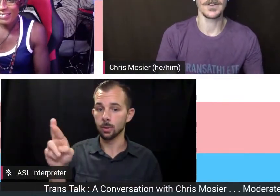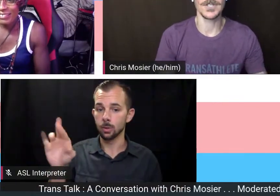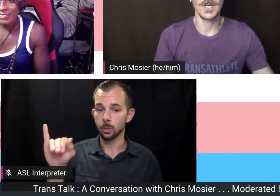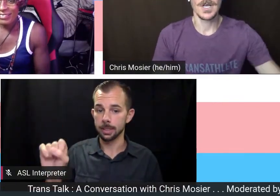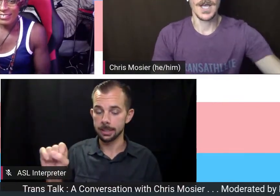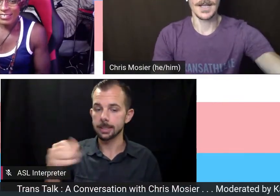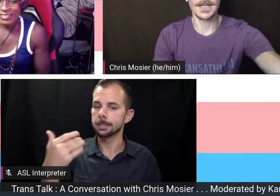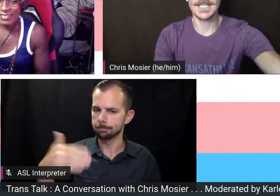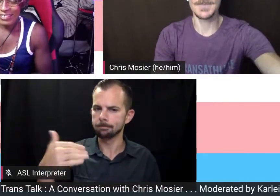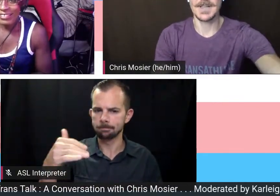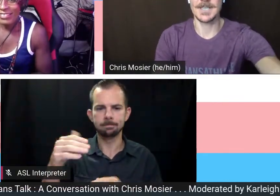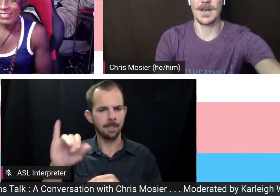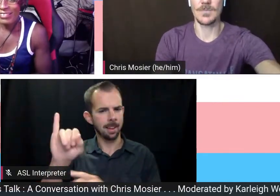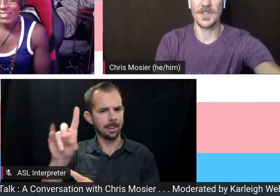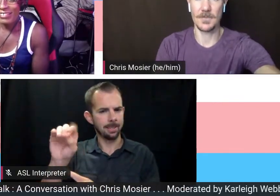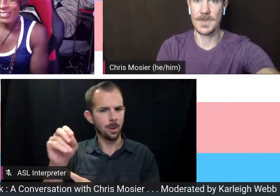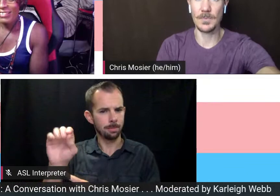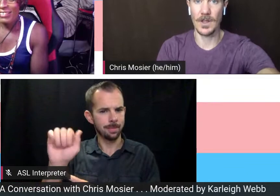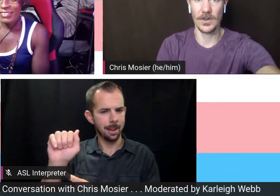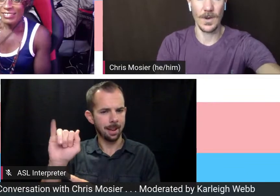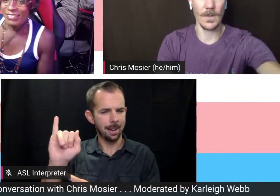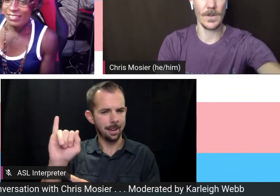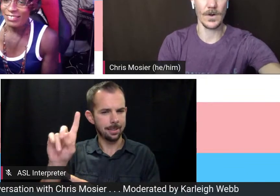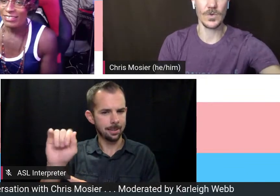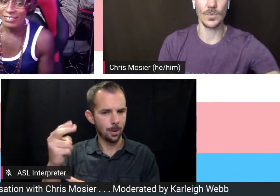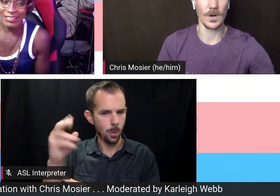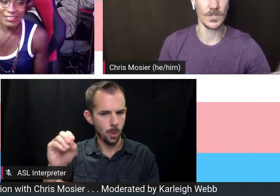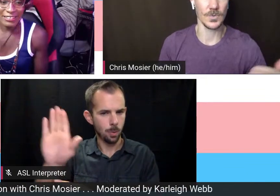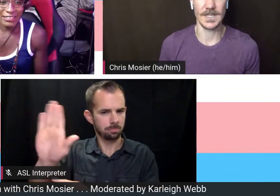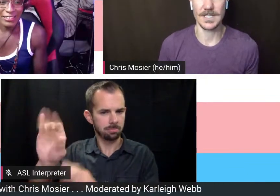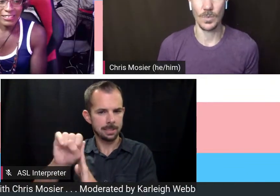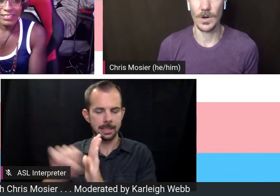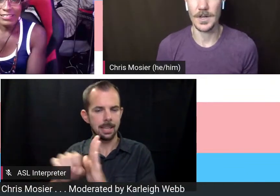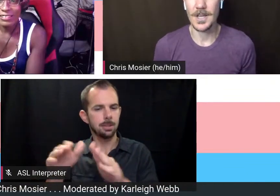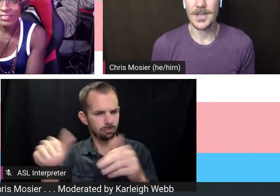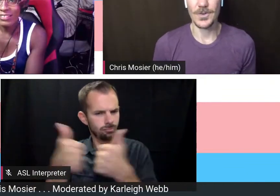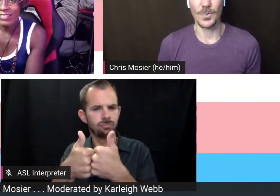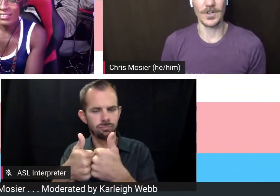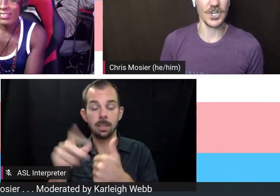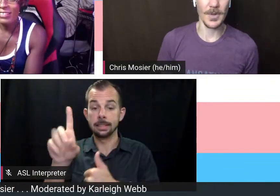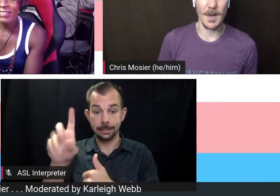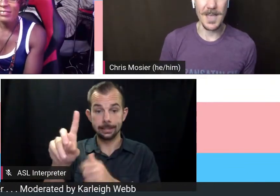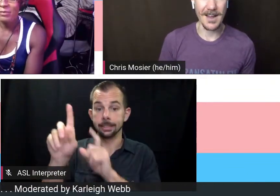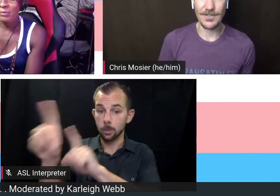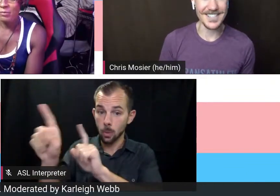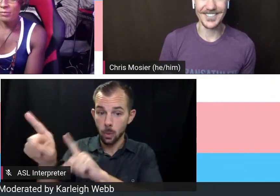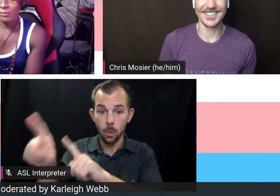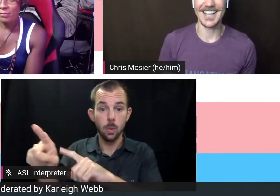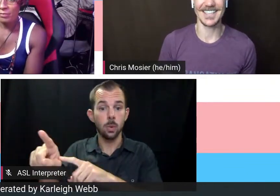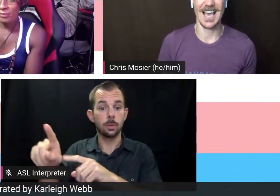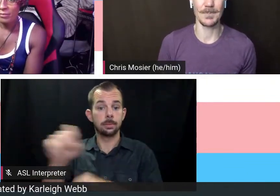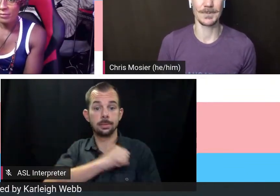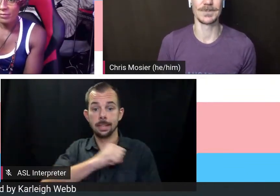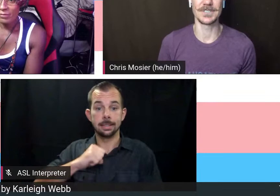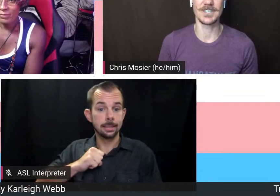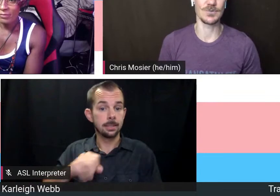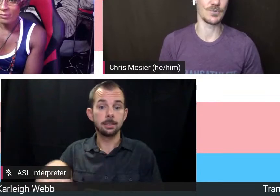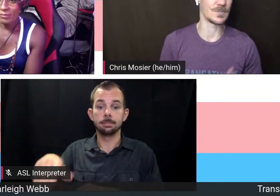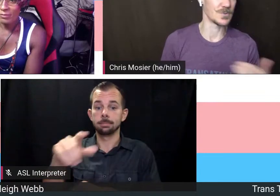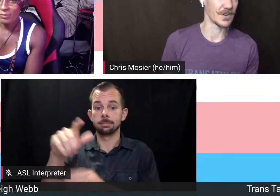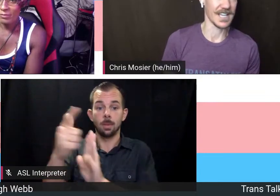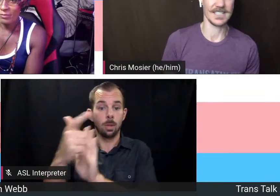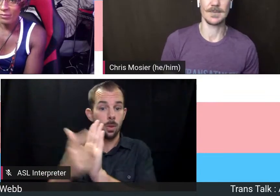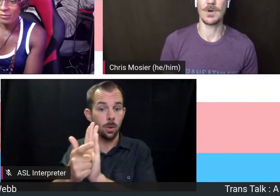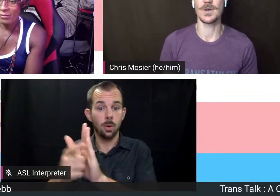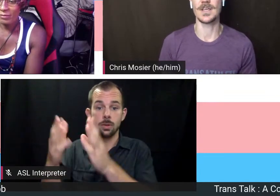lawmakers, and I did spend time with the people on the ground there who were doing this work. who were showing up every single day at the Capitol